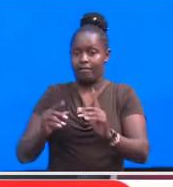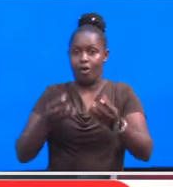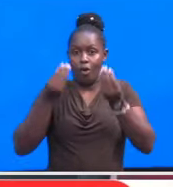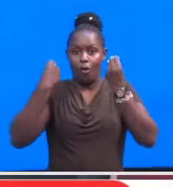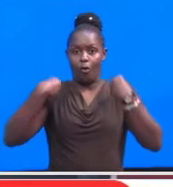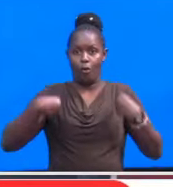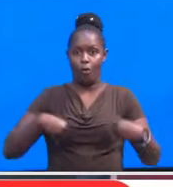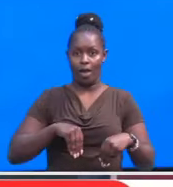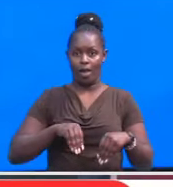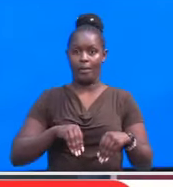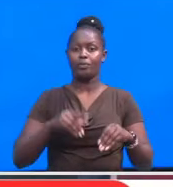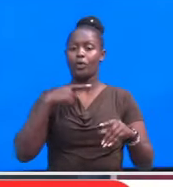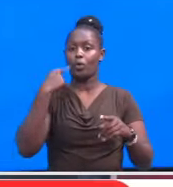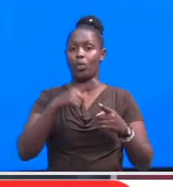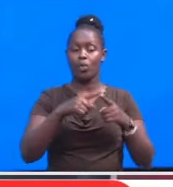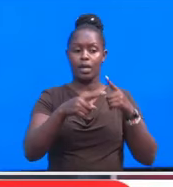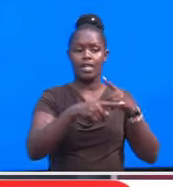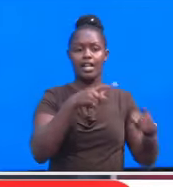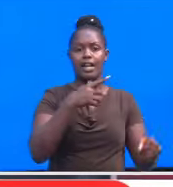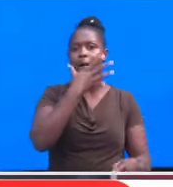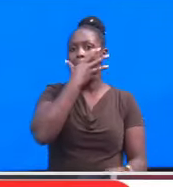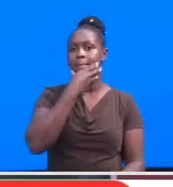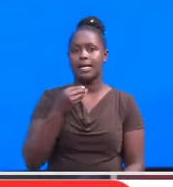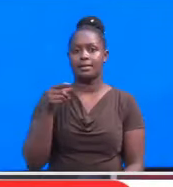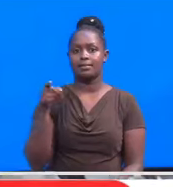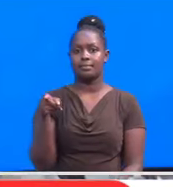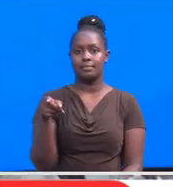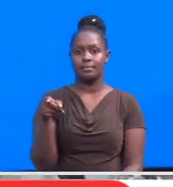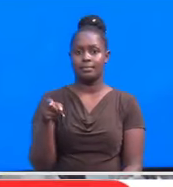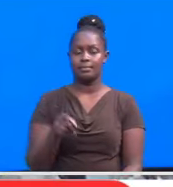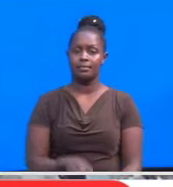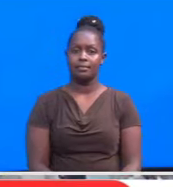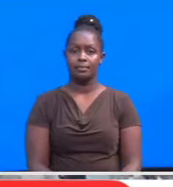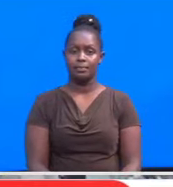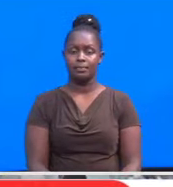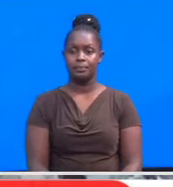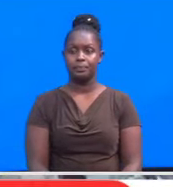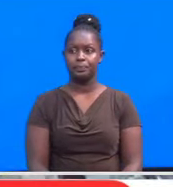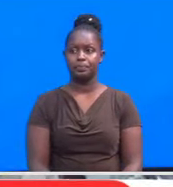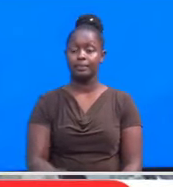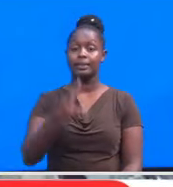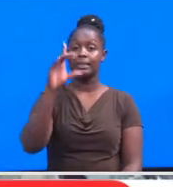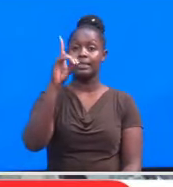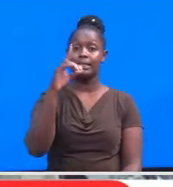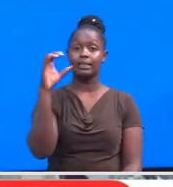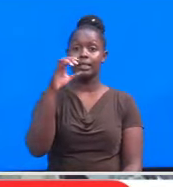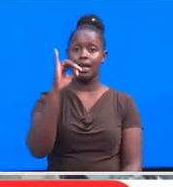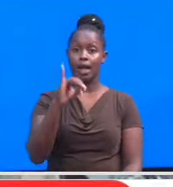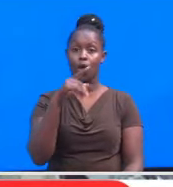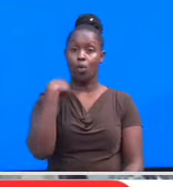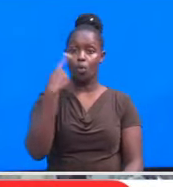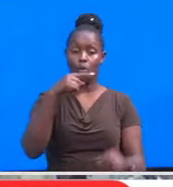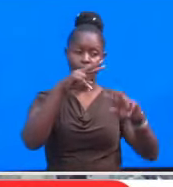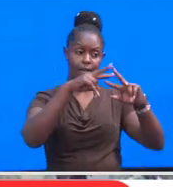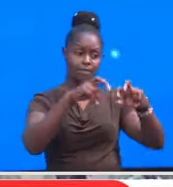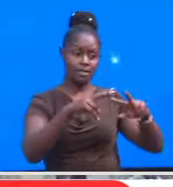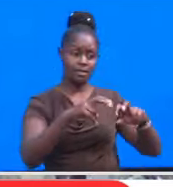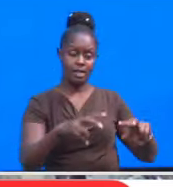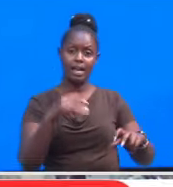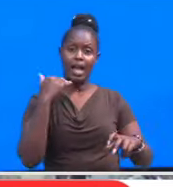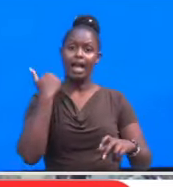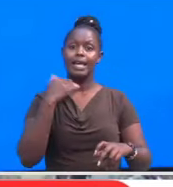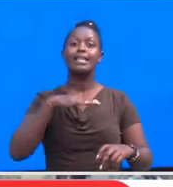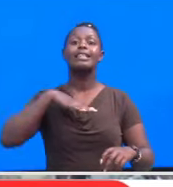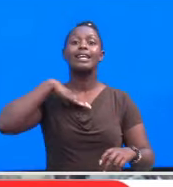in the cold-blooded murder, as Eric Matika details. Detectives probing the murder of Nairobi Hospital's acting